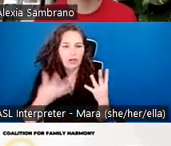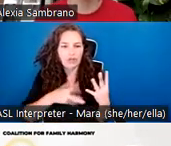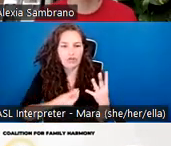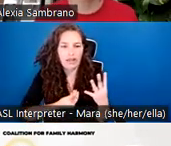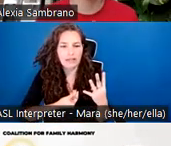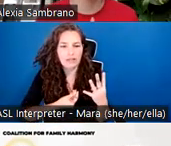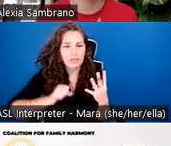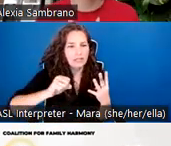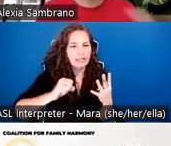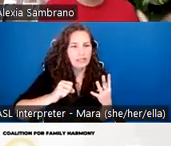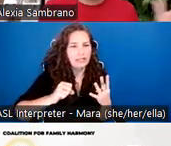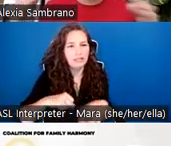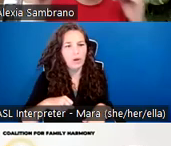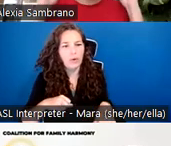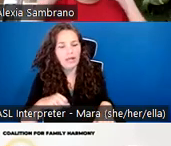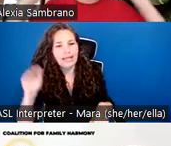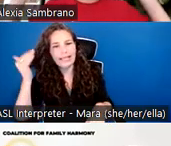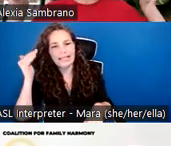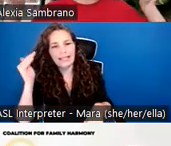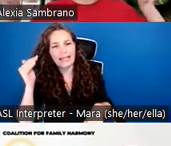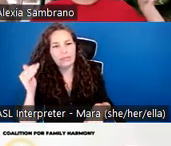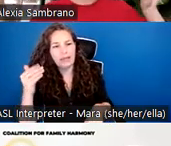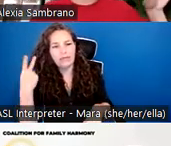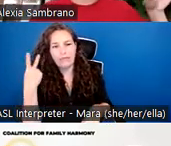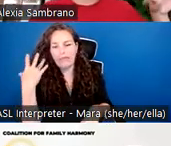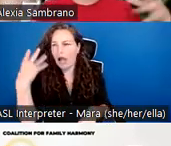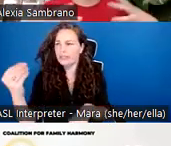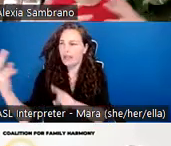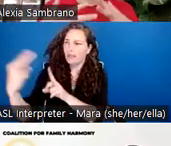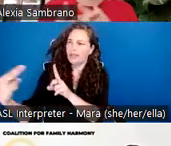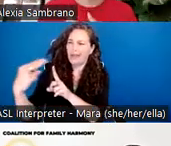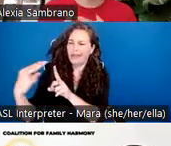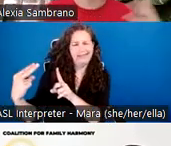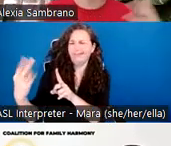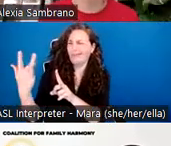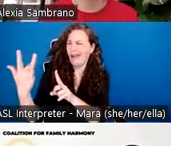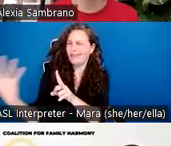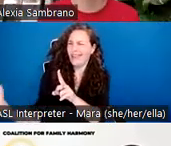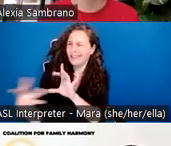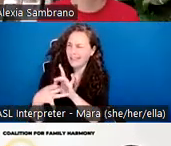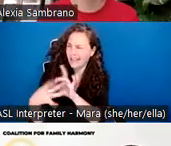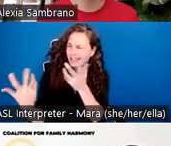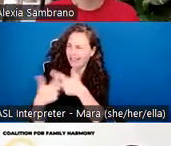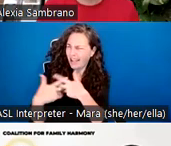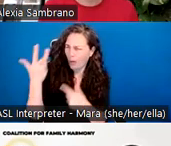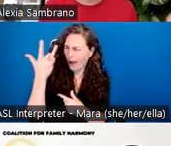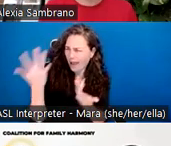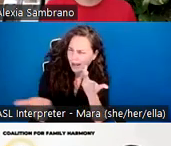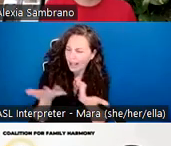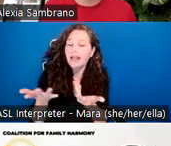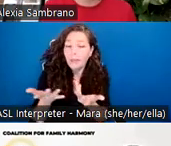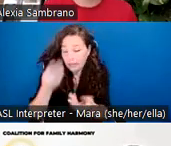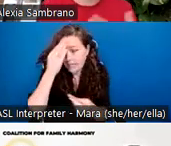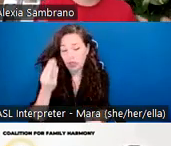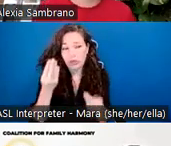trans folks. So it seems from an outside perspective as not super aligned or super connected, but it definitely is. So there's really no